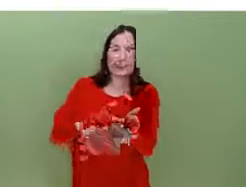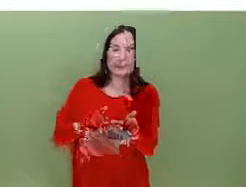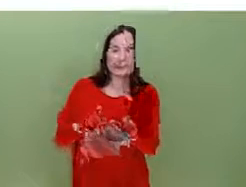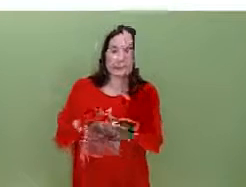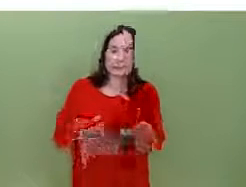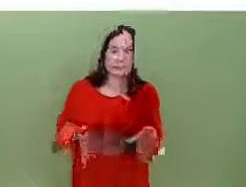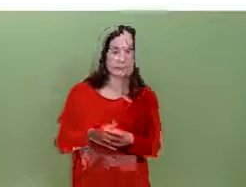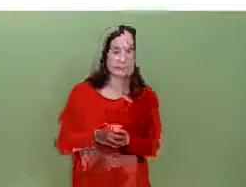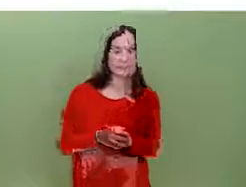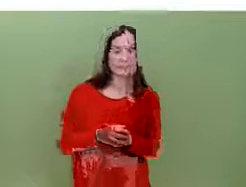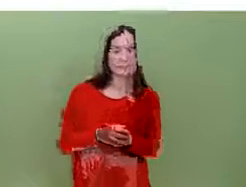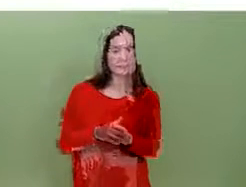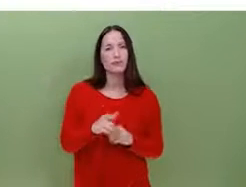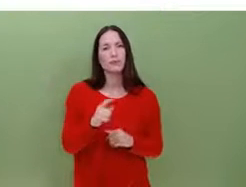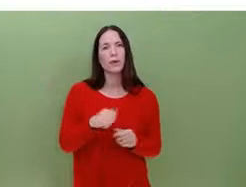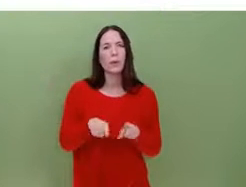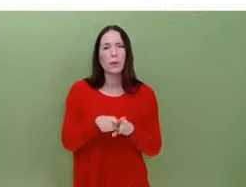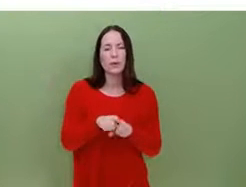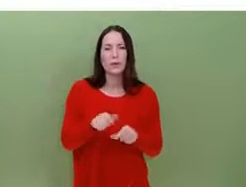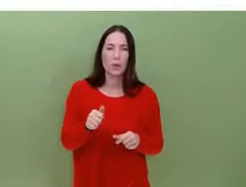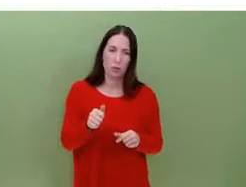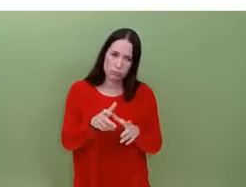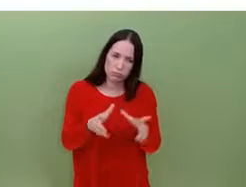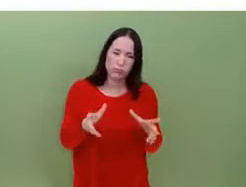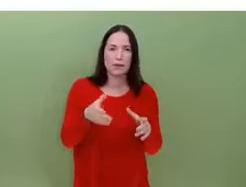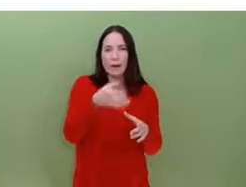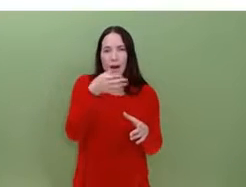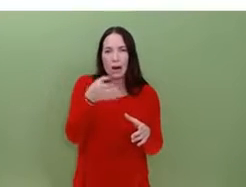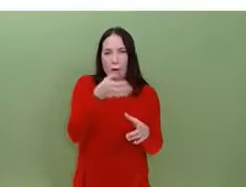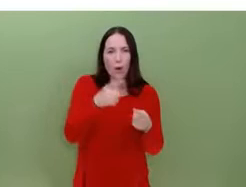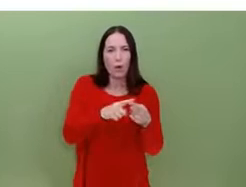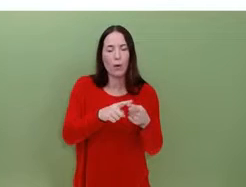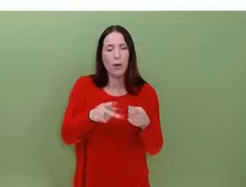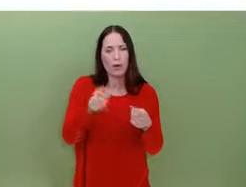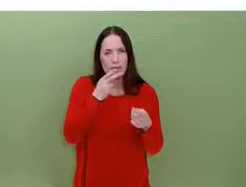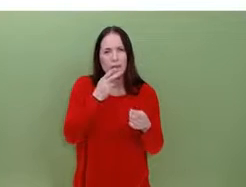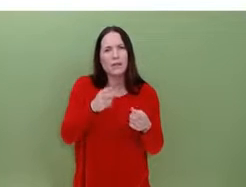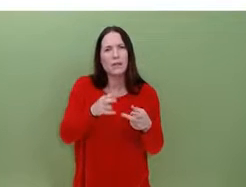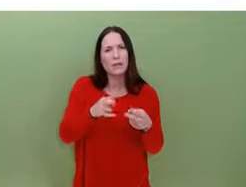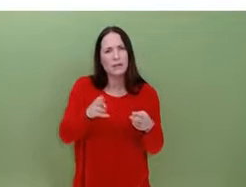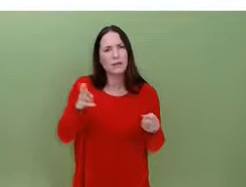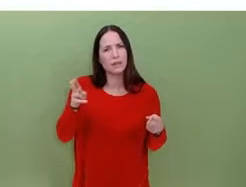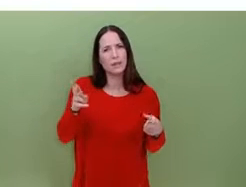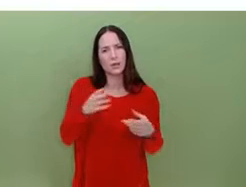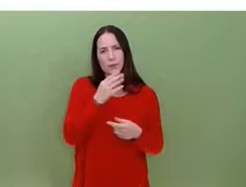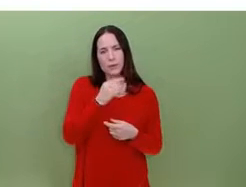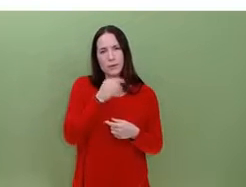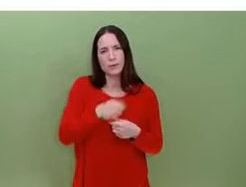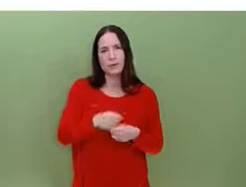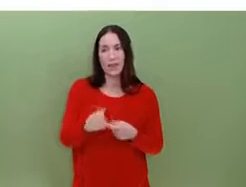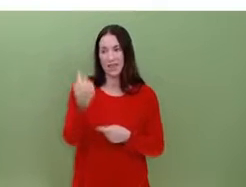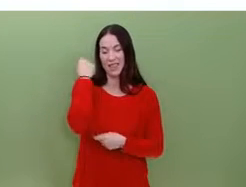Also stressed that there would be increase in alcohol, nicotine, and substance misuse on the basis of the research that we had